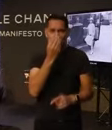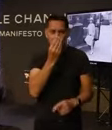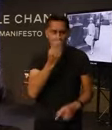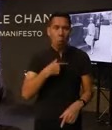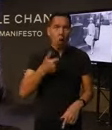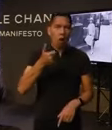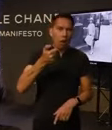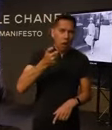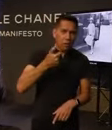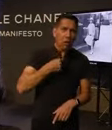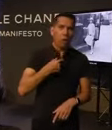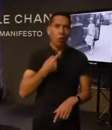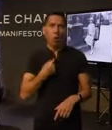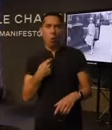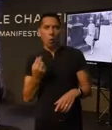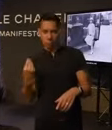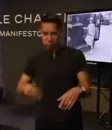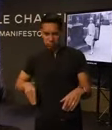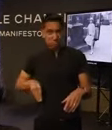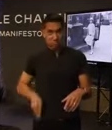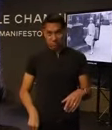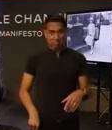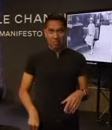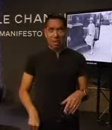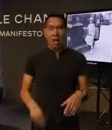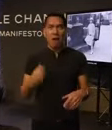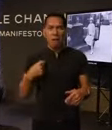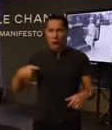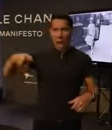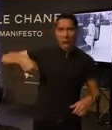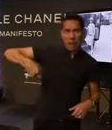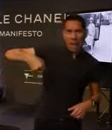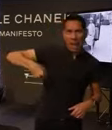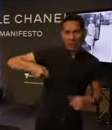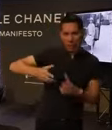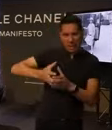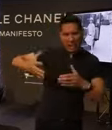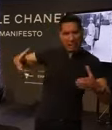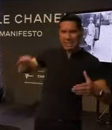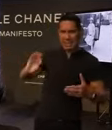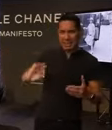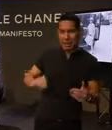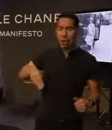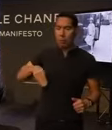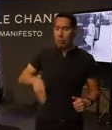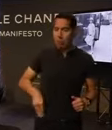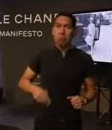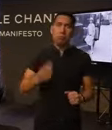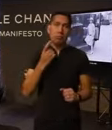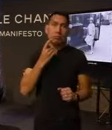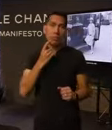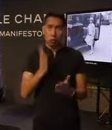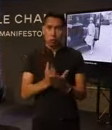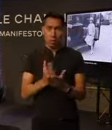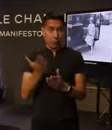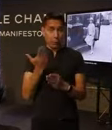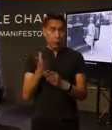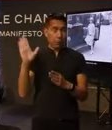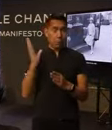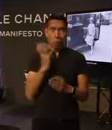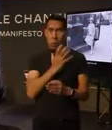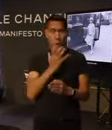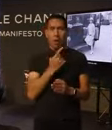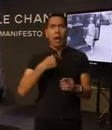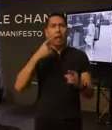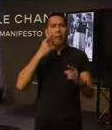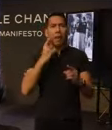you know, be liberated from large handbags. It's quite extraordinary. And when we think of even the style of